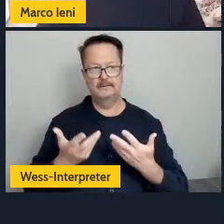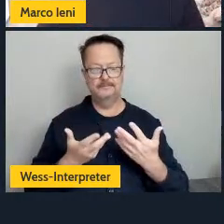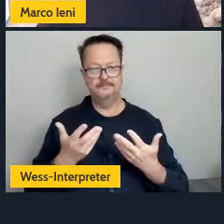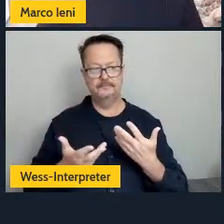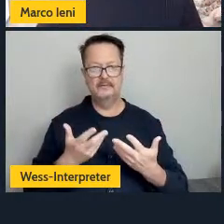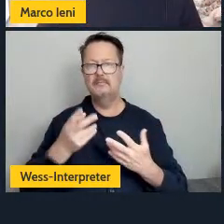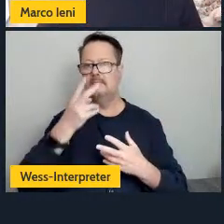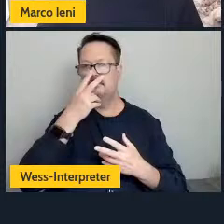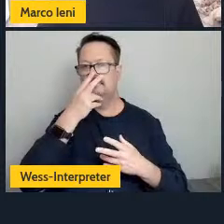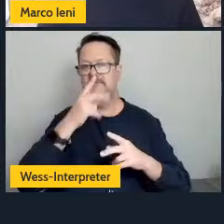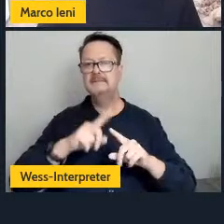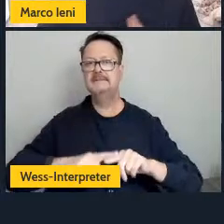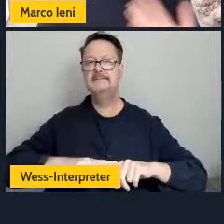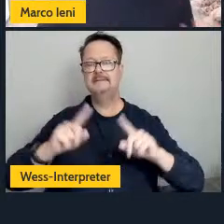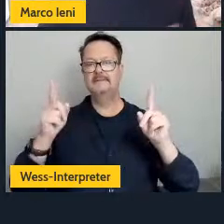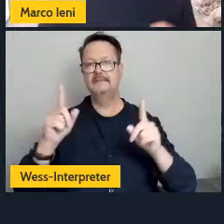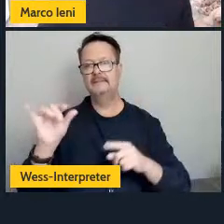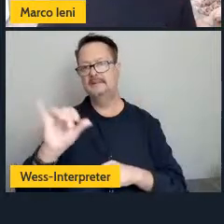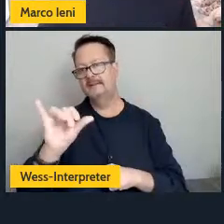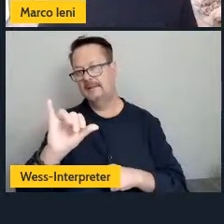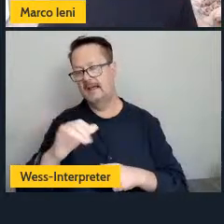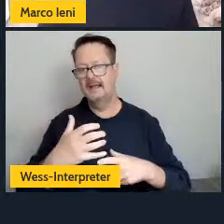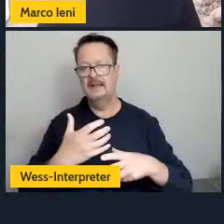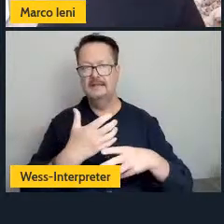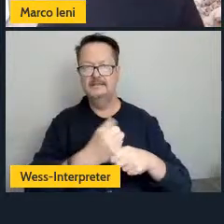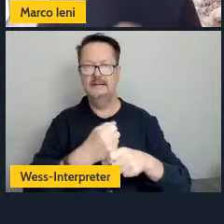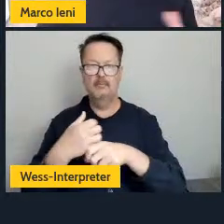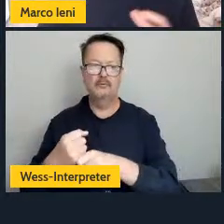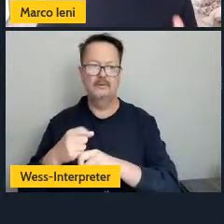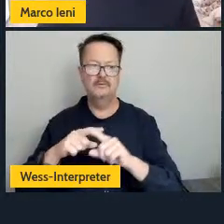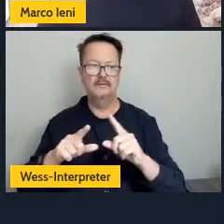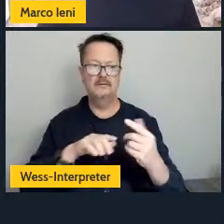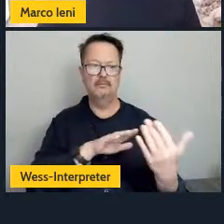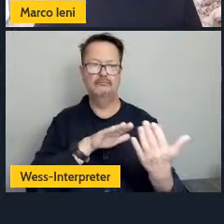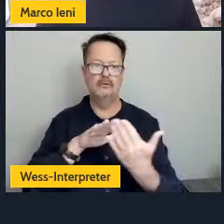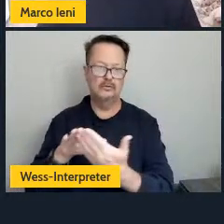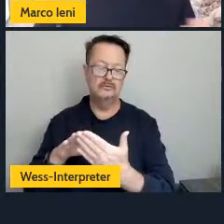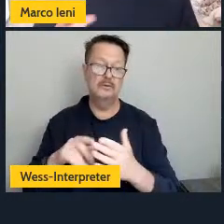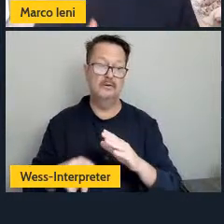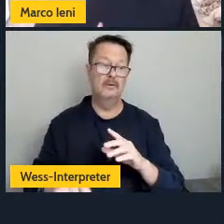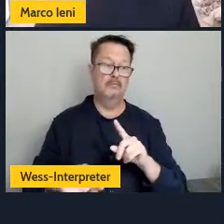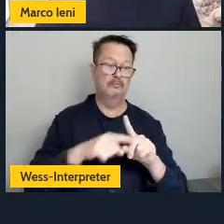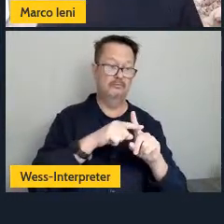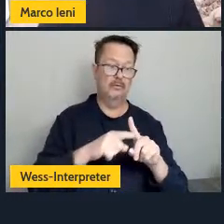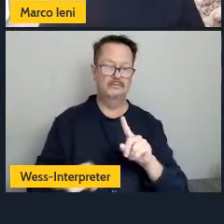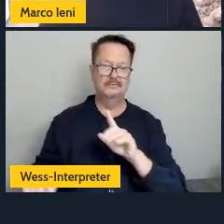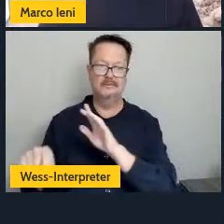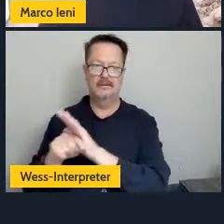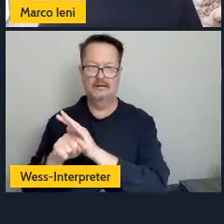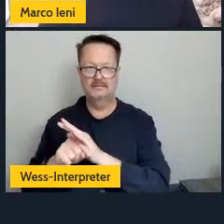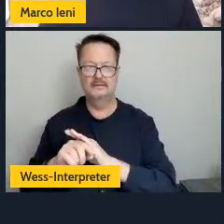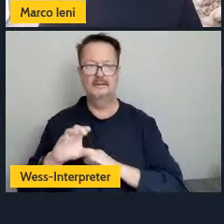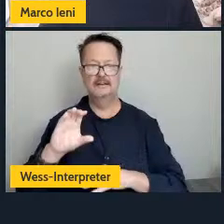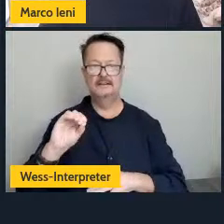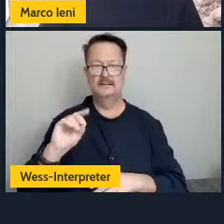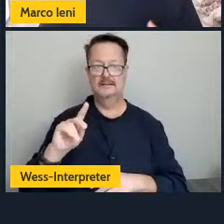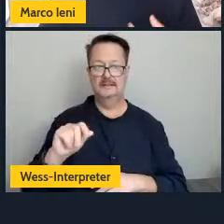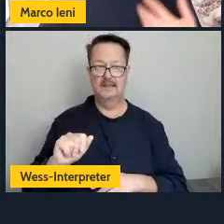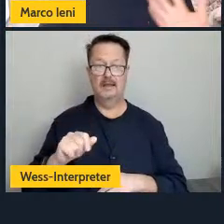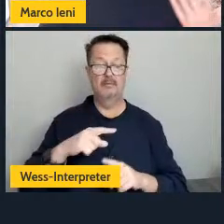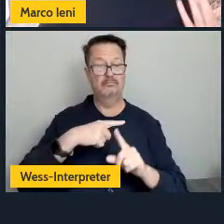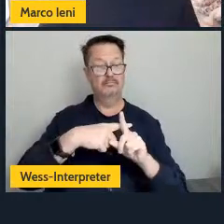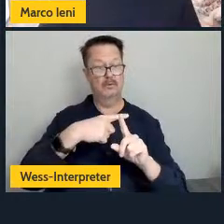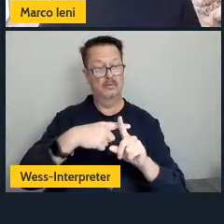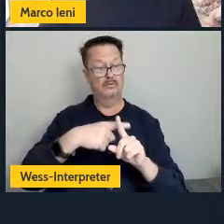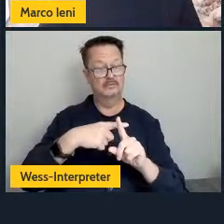see the different, like a summary of the two approaches, pros and cons. So CDK's pros is